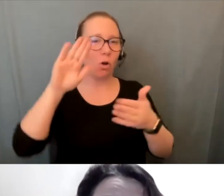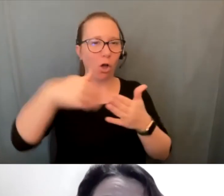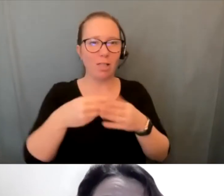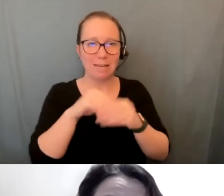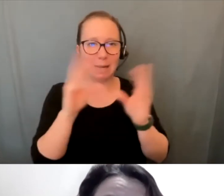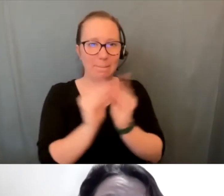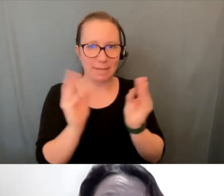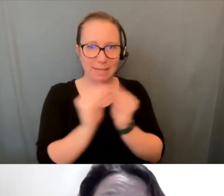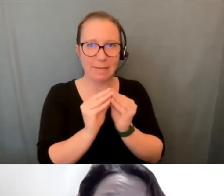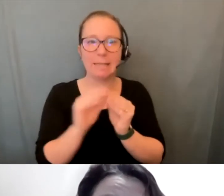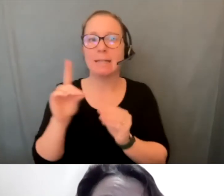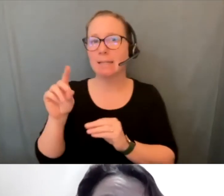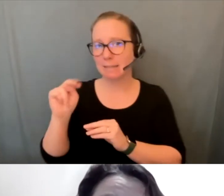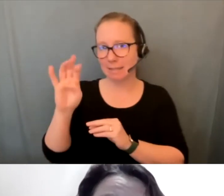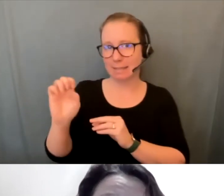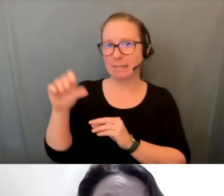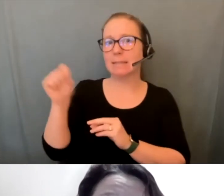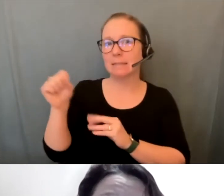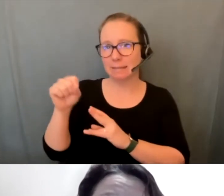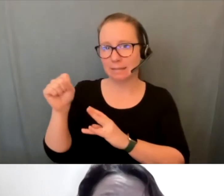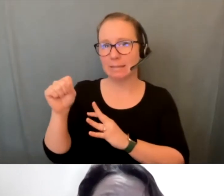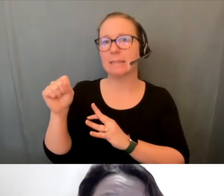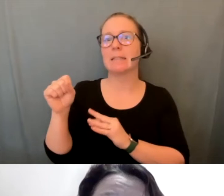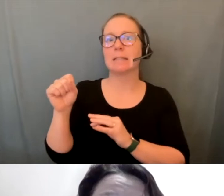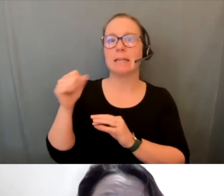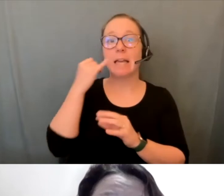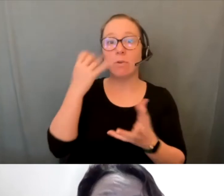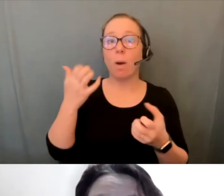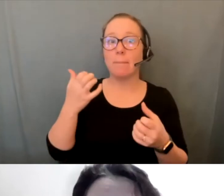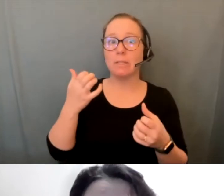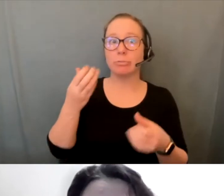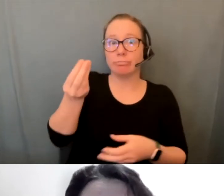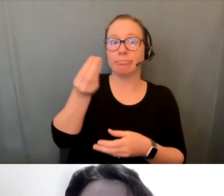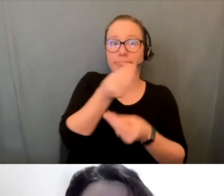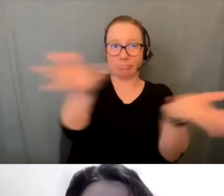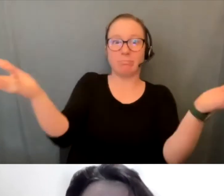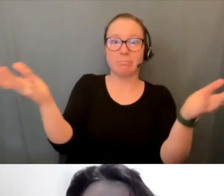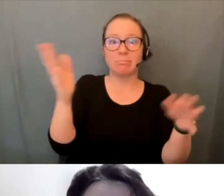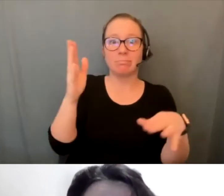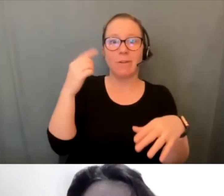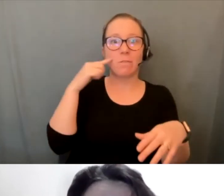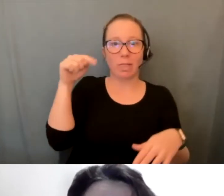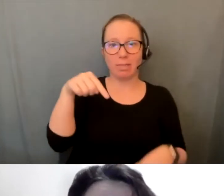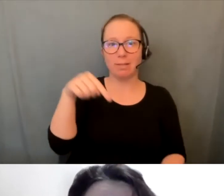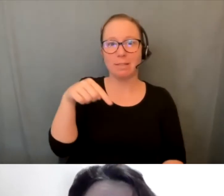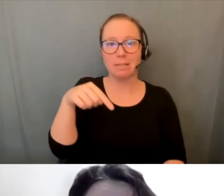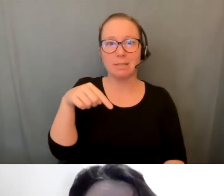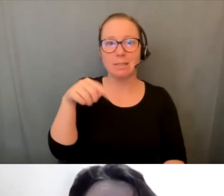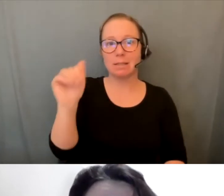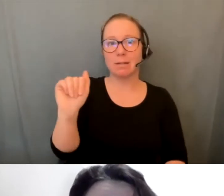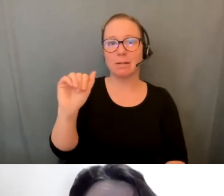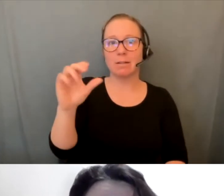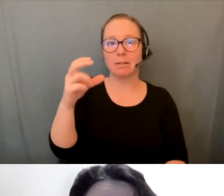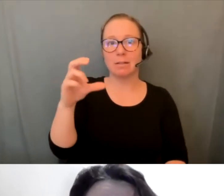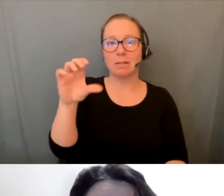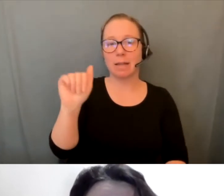it was whether or not to keep you posted on the Accountable Community for Health work group. Thank you. Yep. And so what this will produce, if